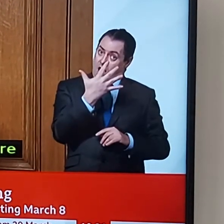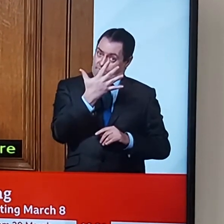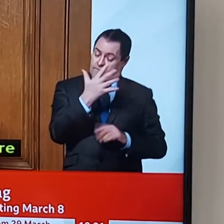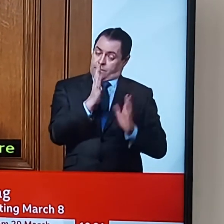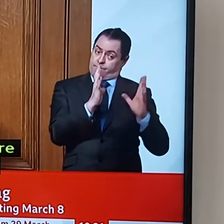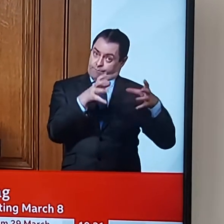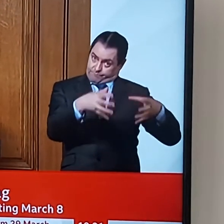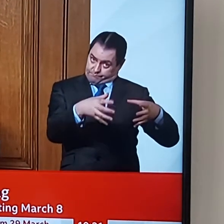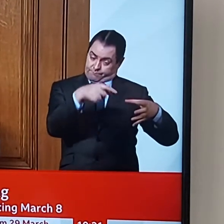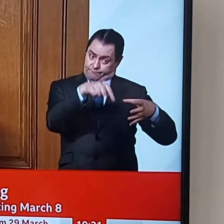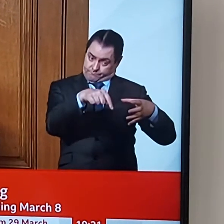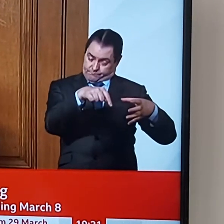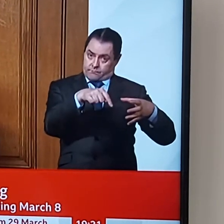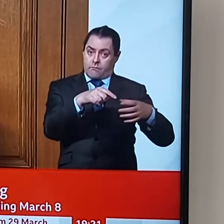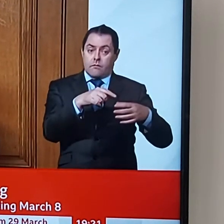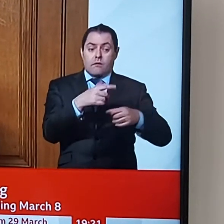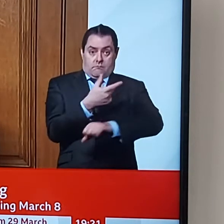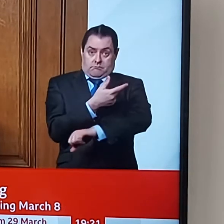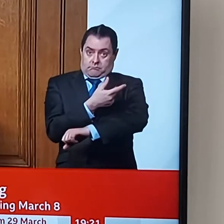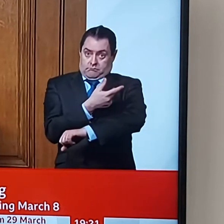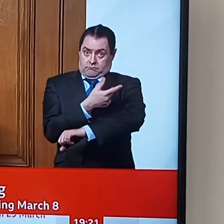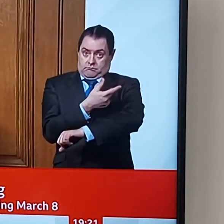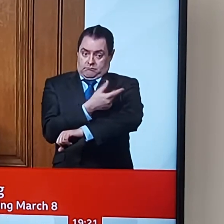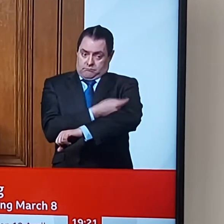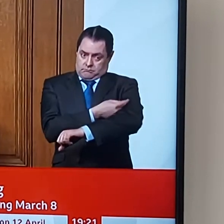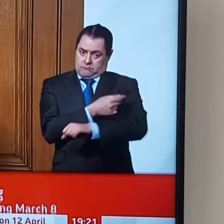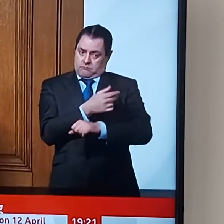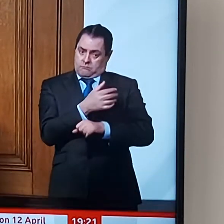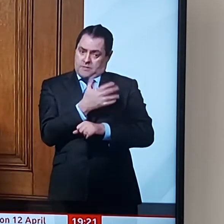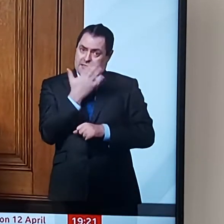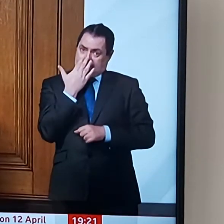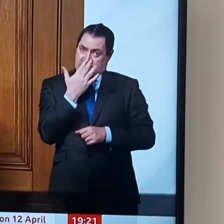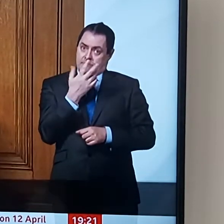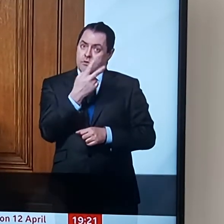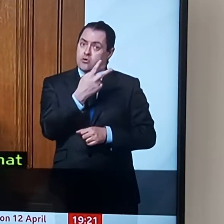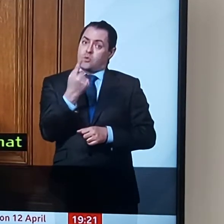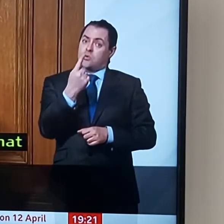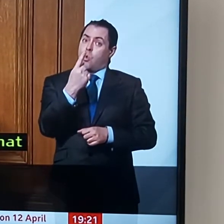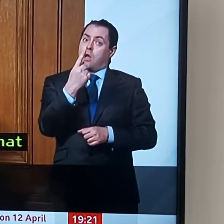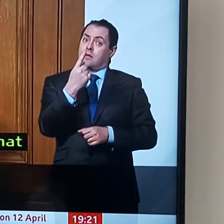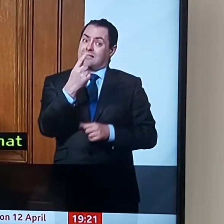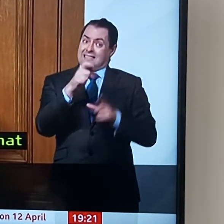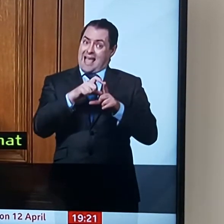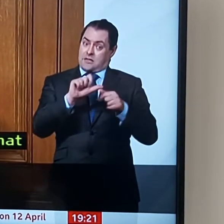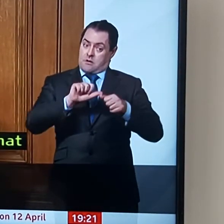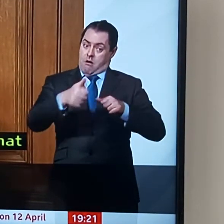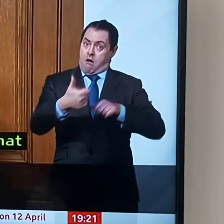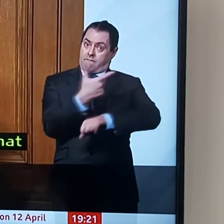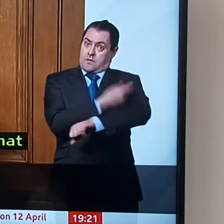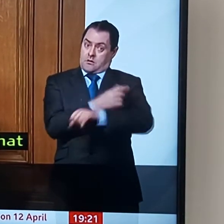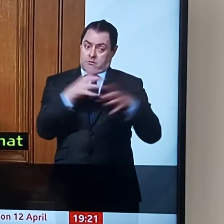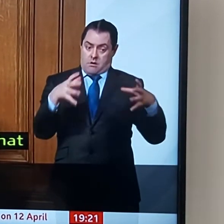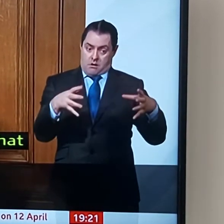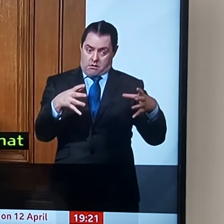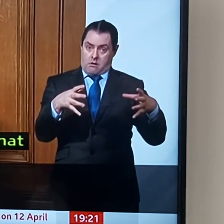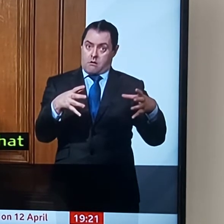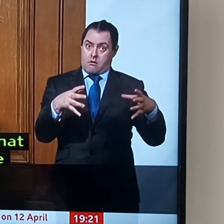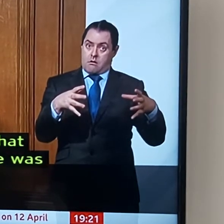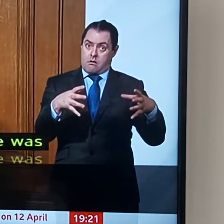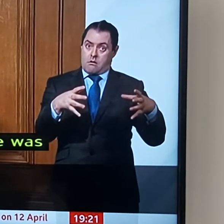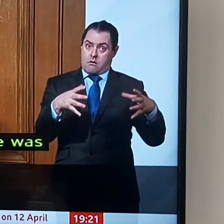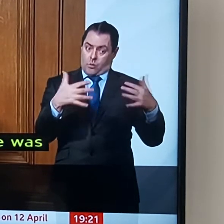that at 21 days, there was a 72% reduction of the effectiveness of the